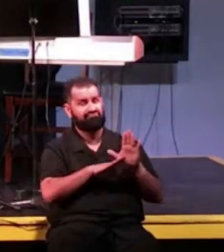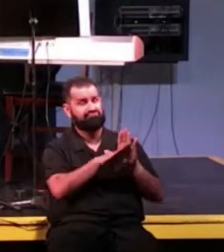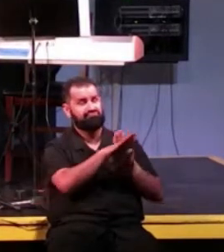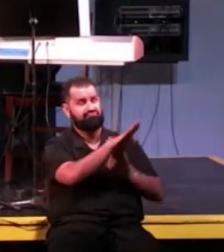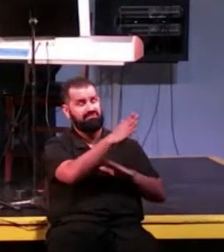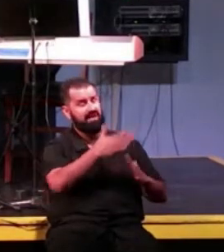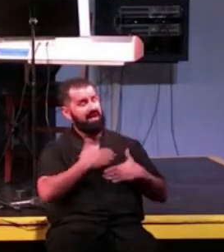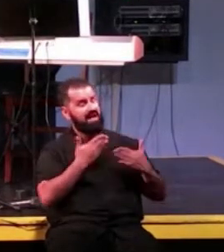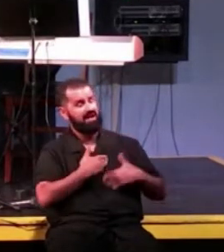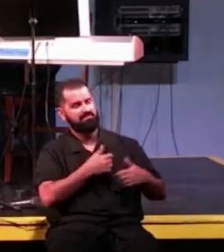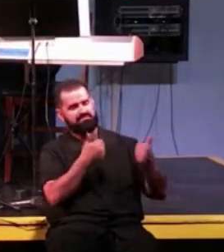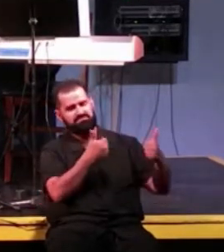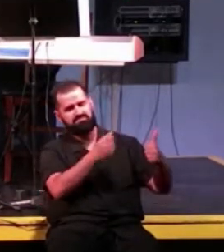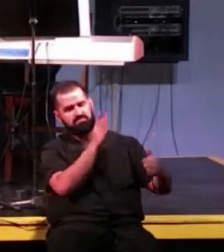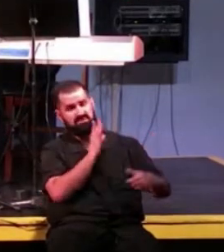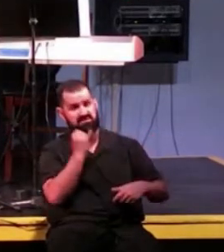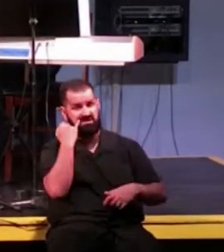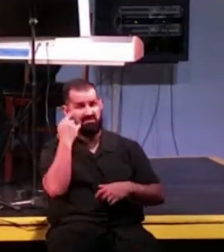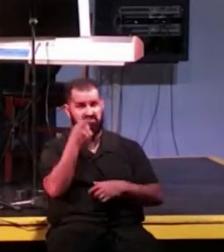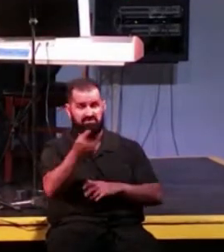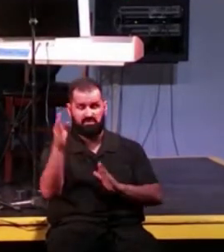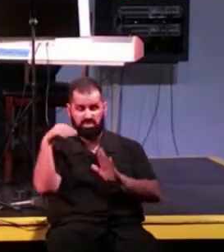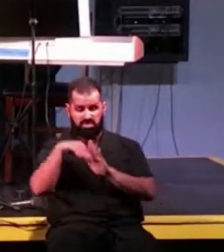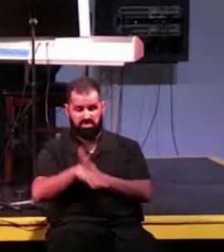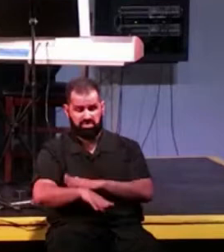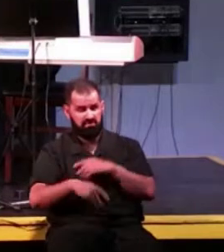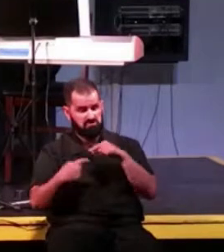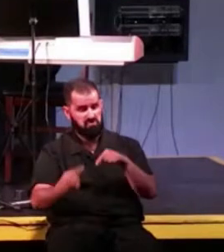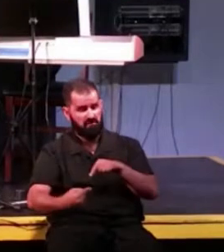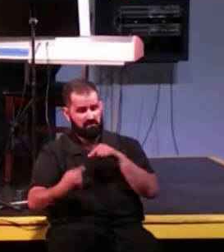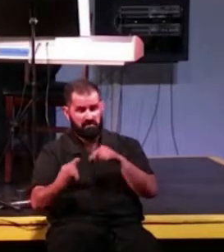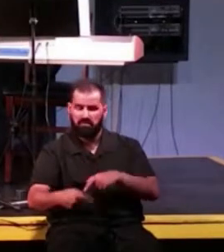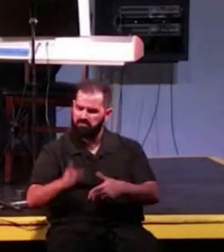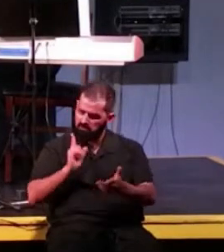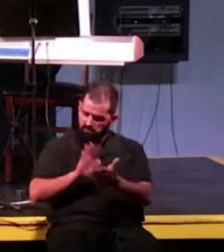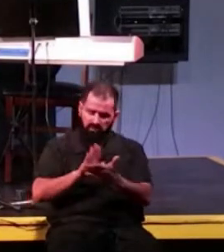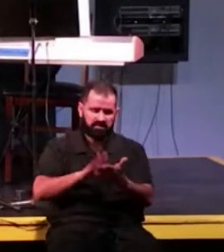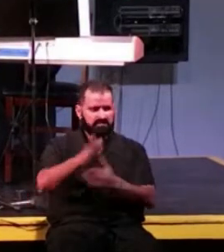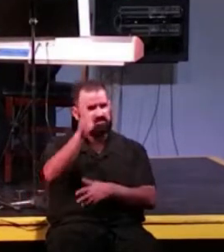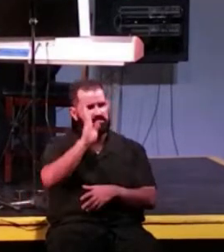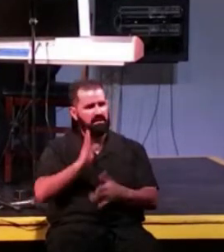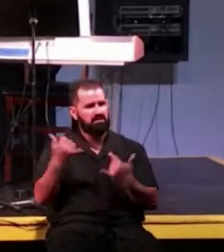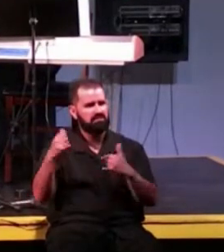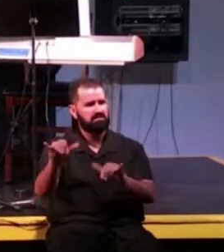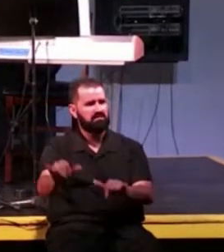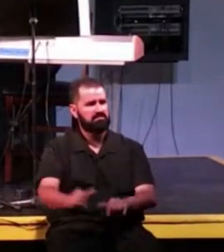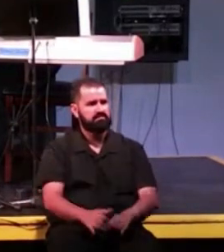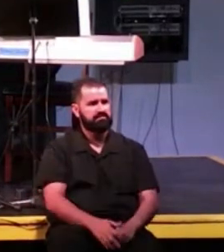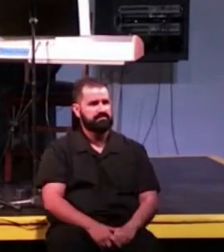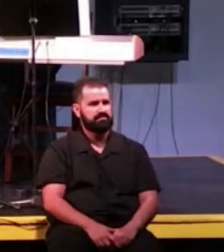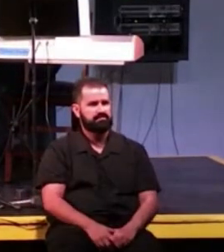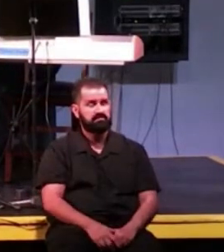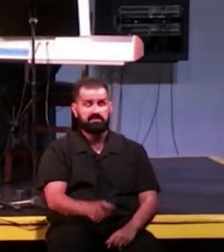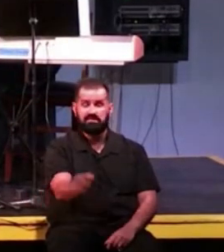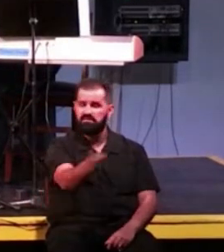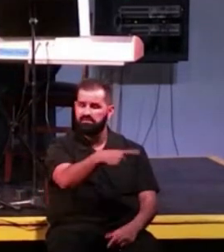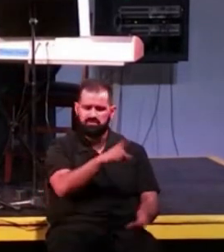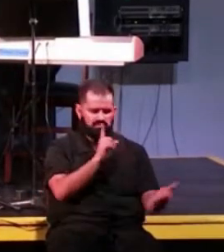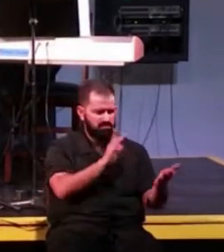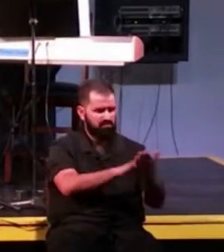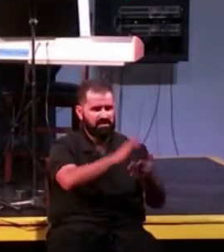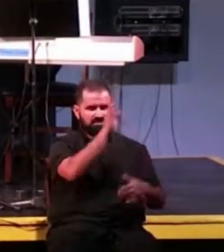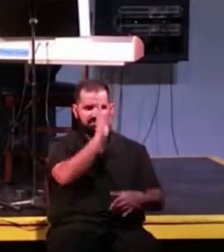praise God. If you're in a down difficult moment, praise God. You praise God